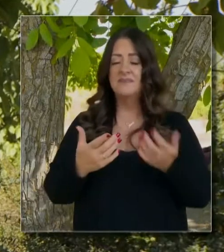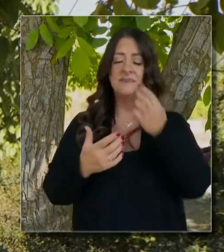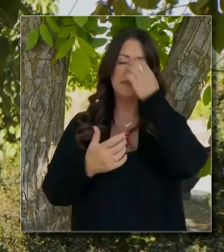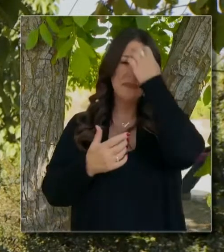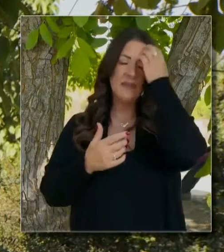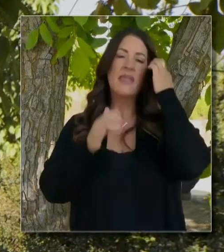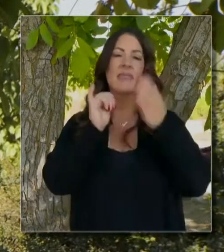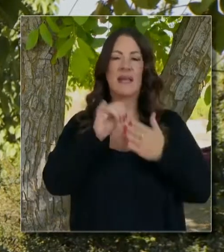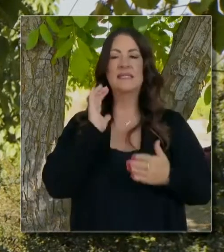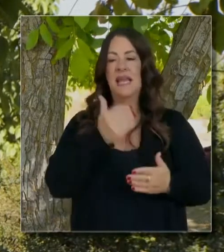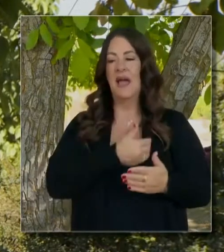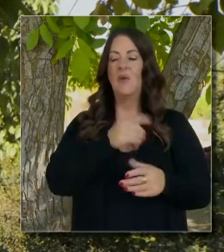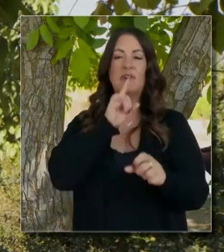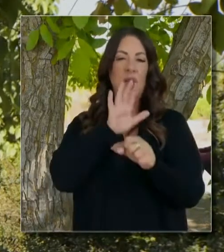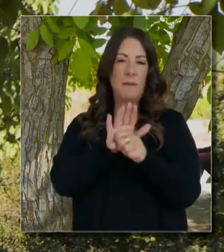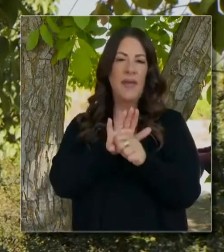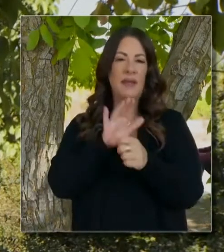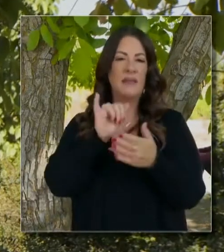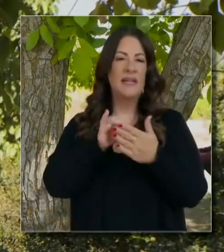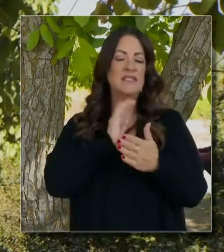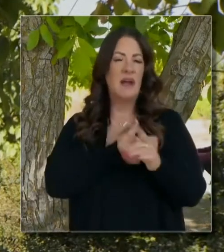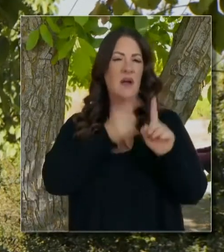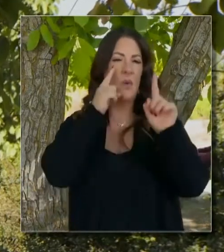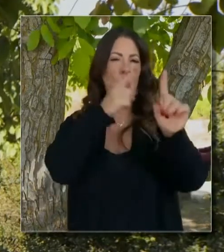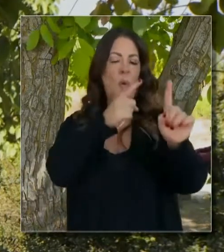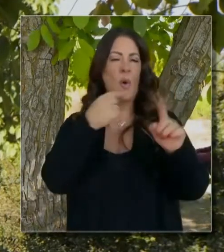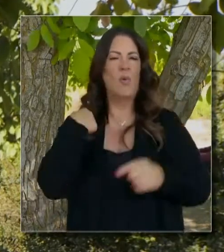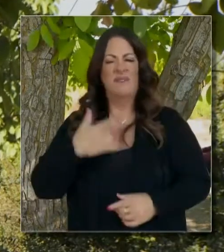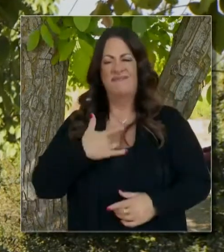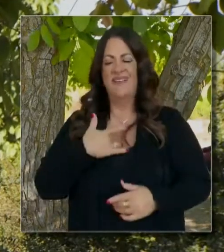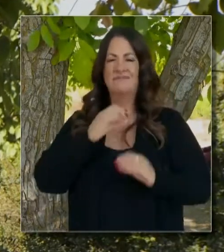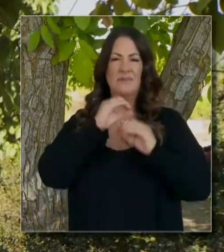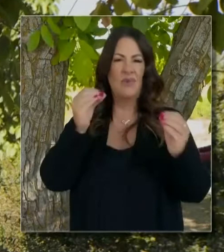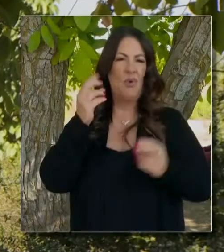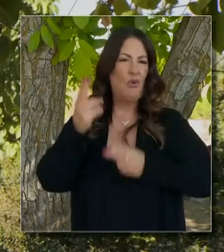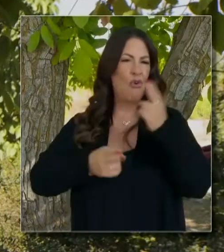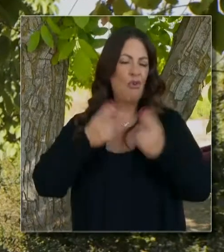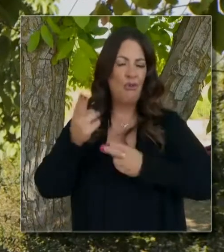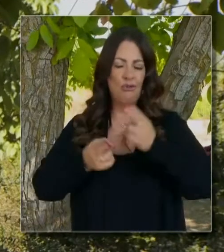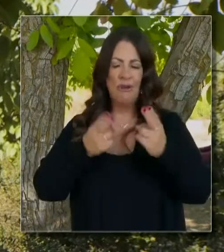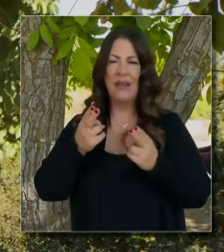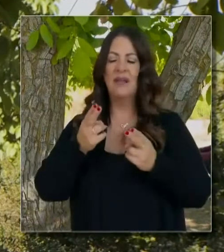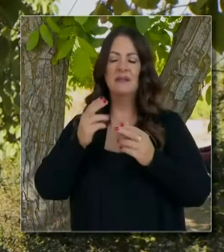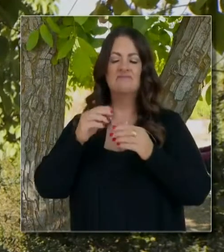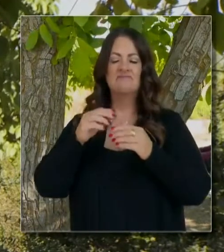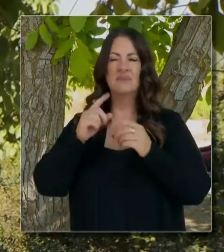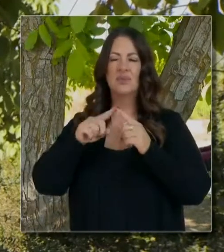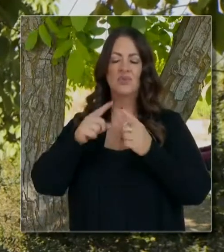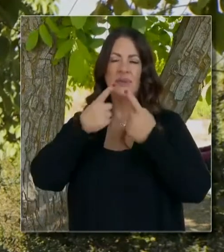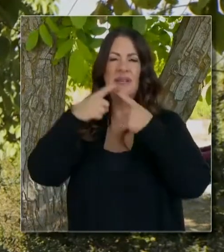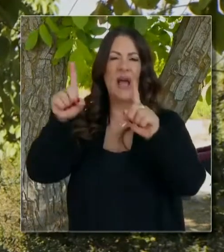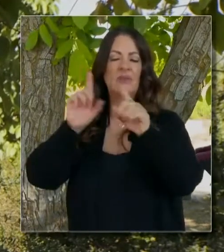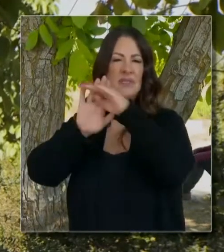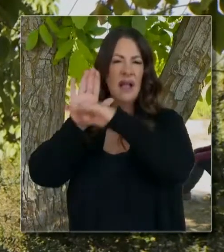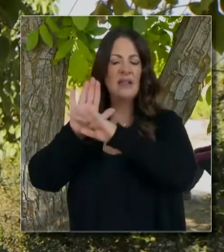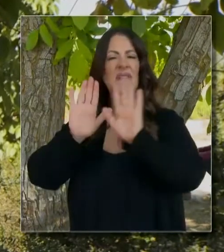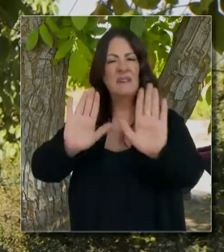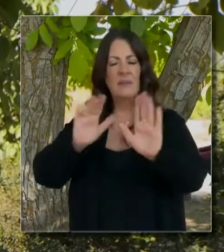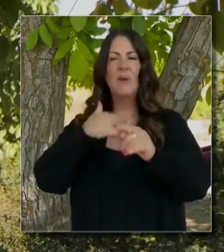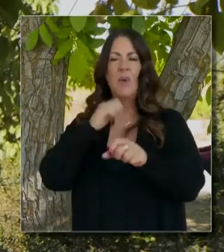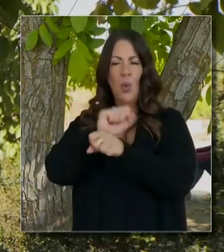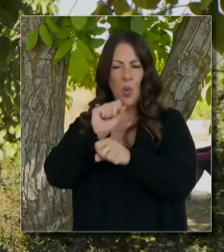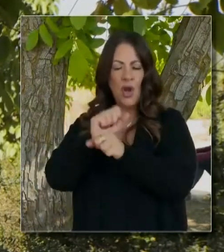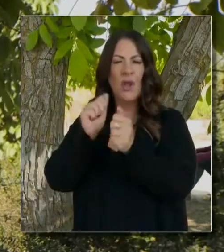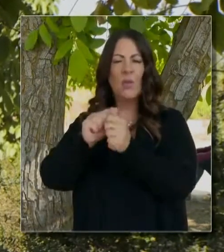that's our commitment. That's our resolve. And while we feel there's no hurry of putting out guidelines, we're continuing to work with the industry, amusement parks. And by